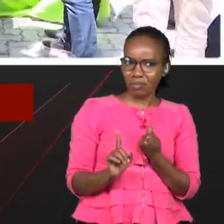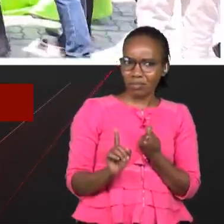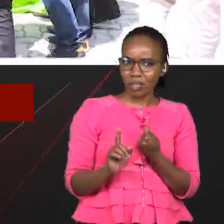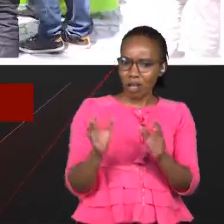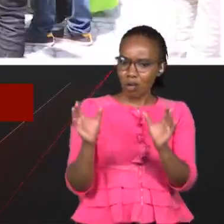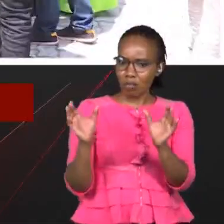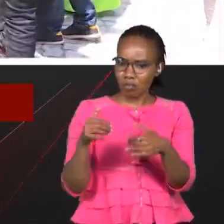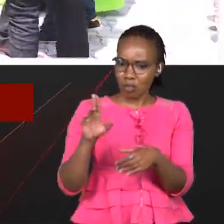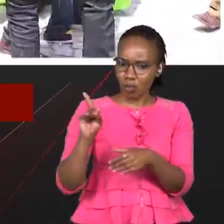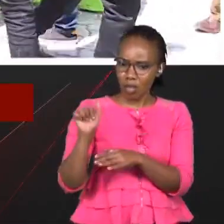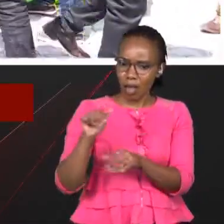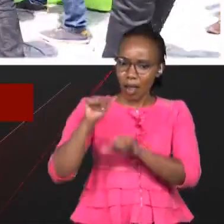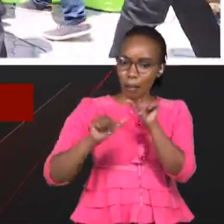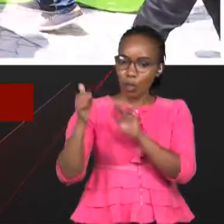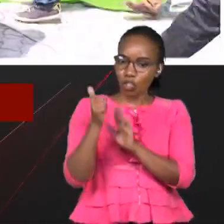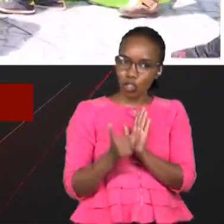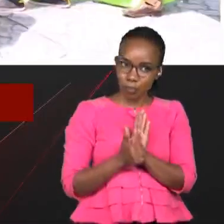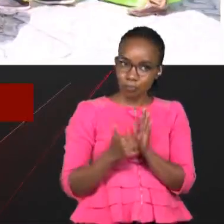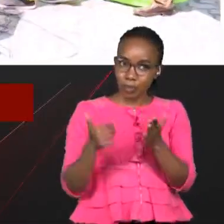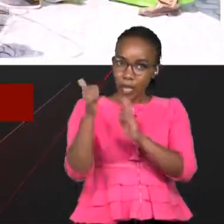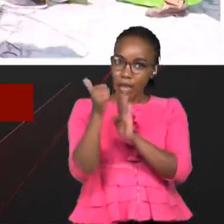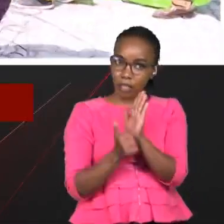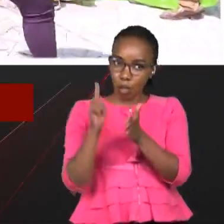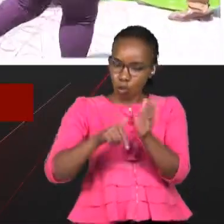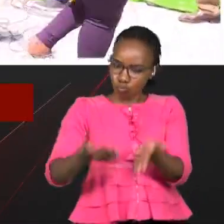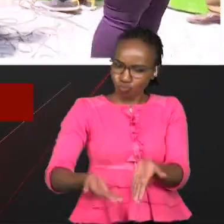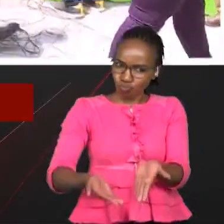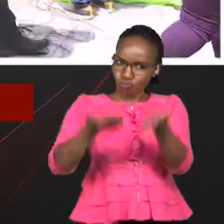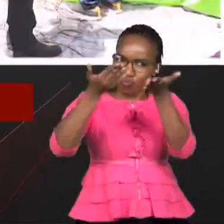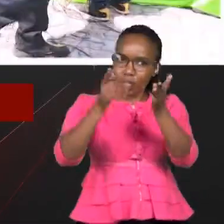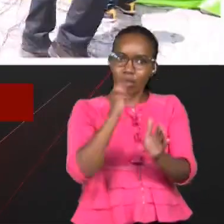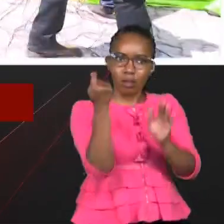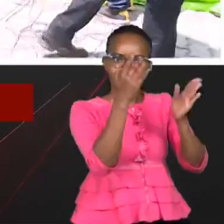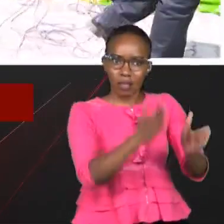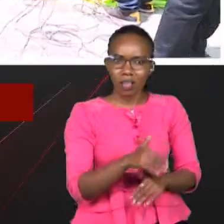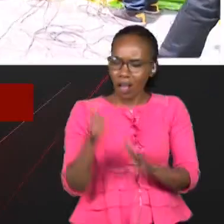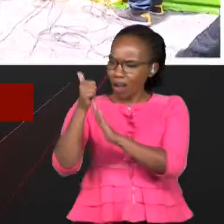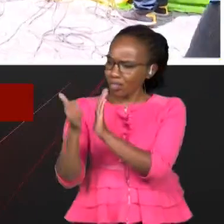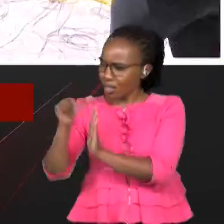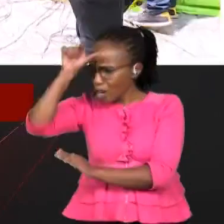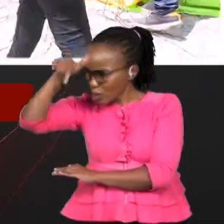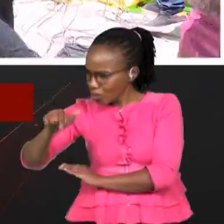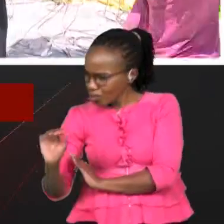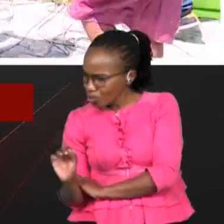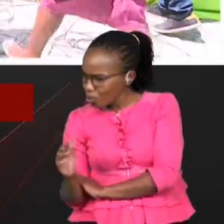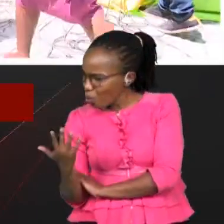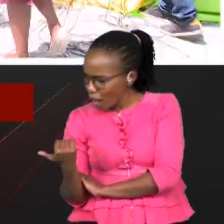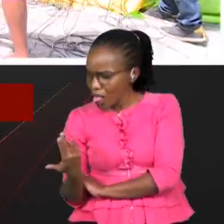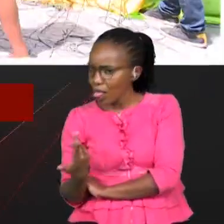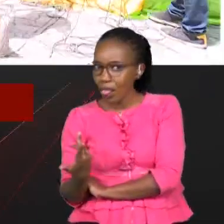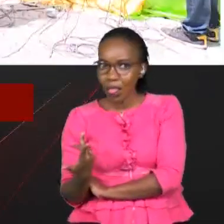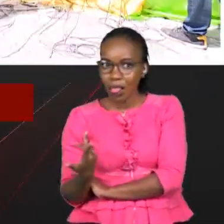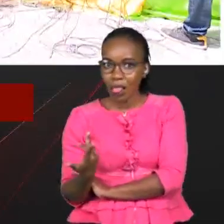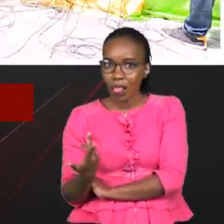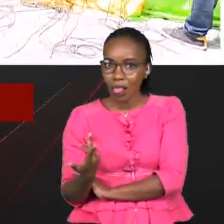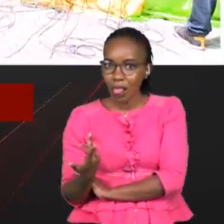a party that is about an agenda, and the agenda is the uplifting of the common one. Why can't that agenda be in government today? Because they're in government. Well, I cannot speak.